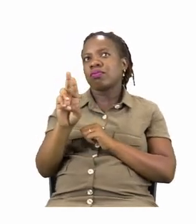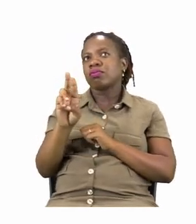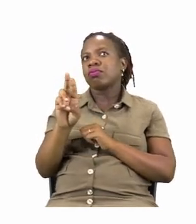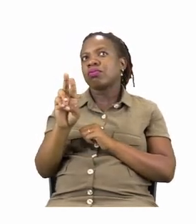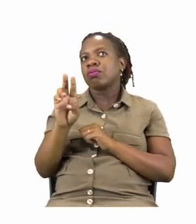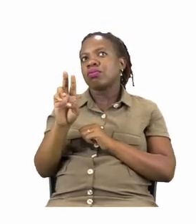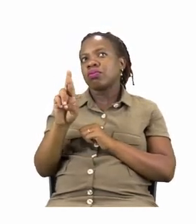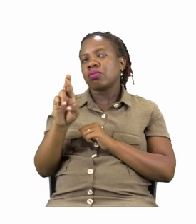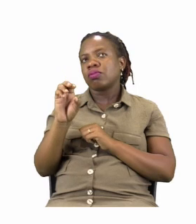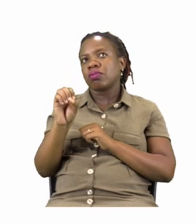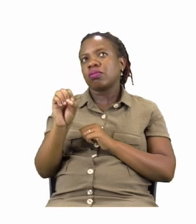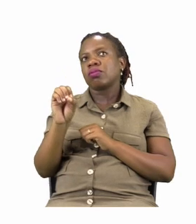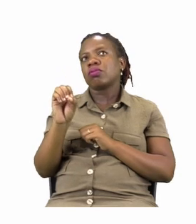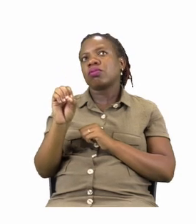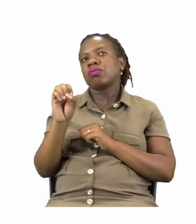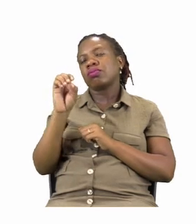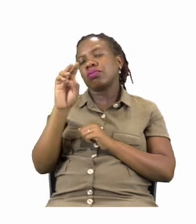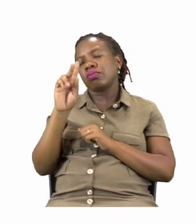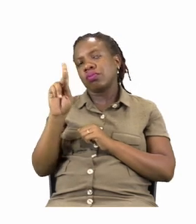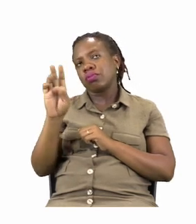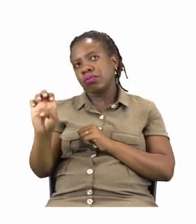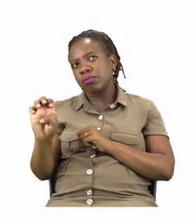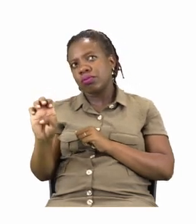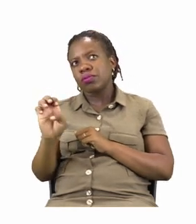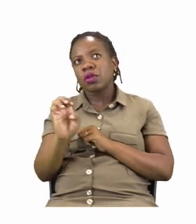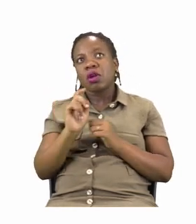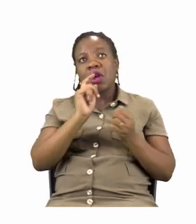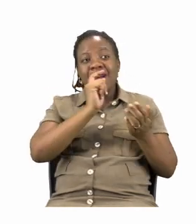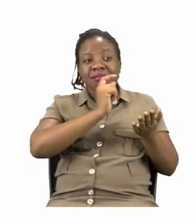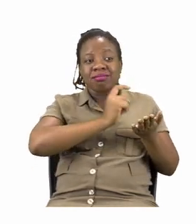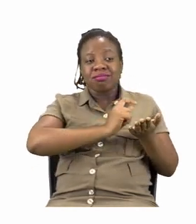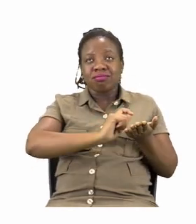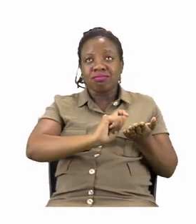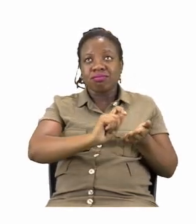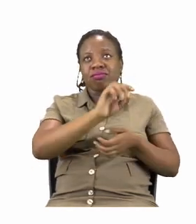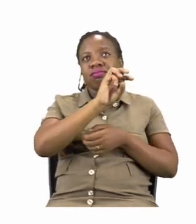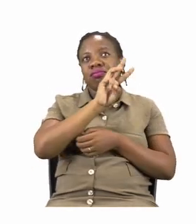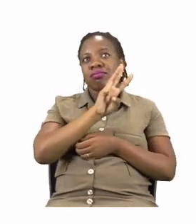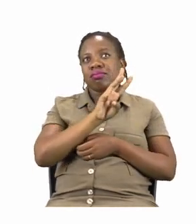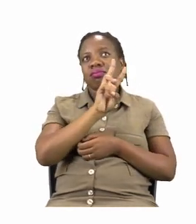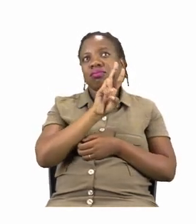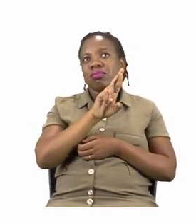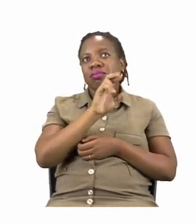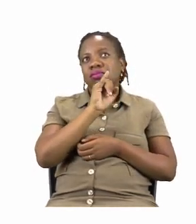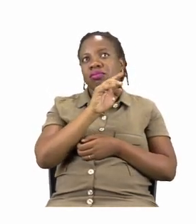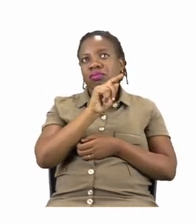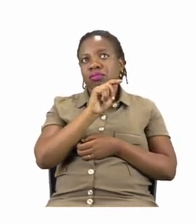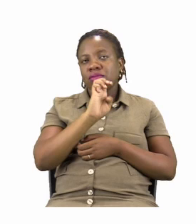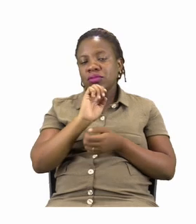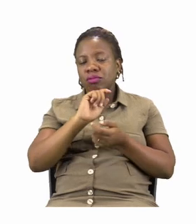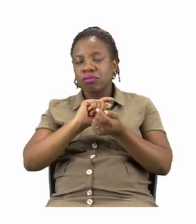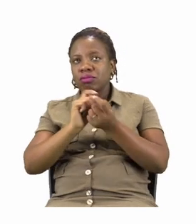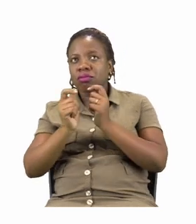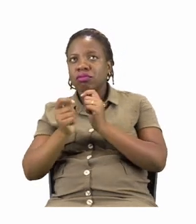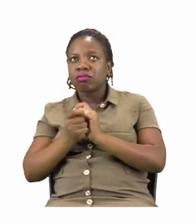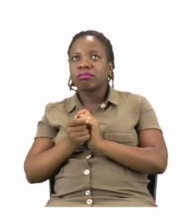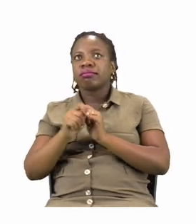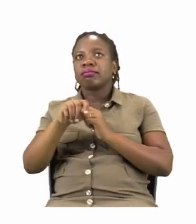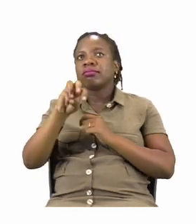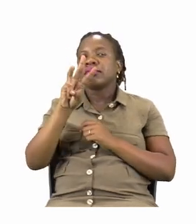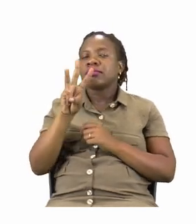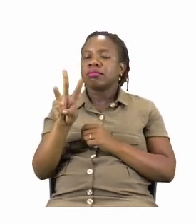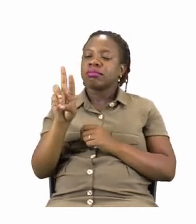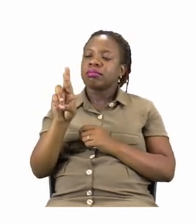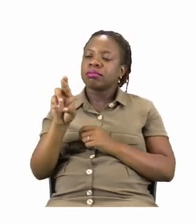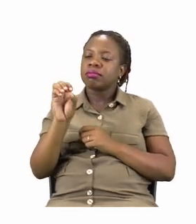in its past tense. All right. Now therefore, number 1, it says you have to complete the